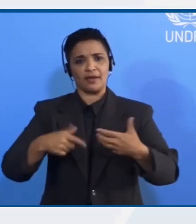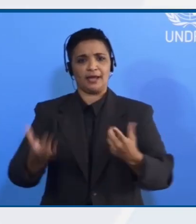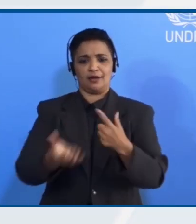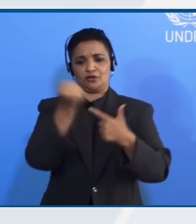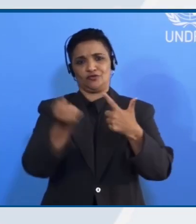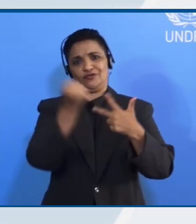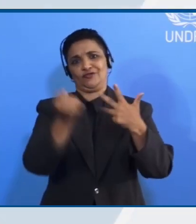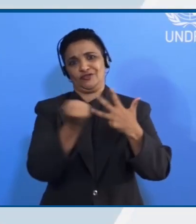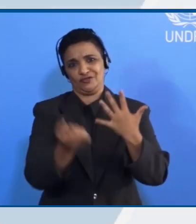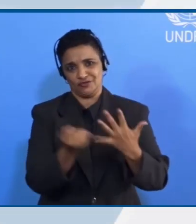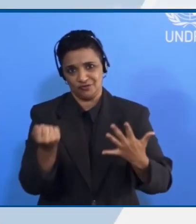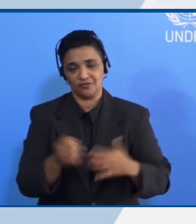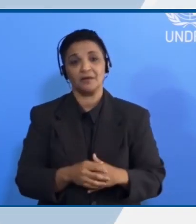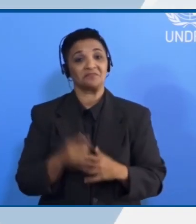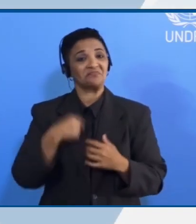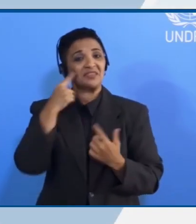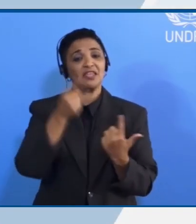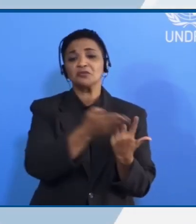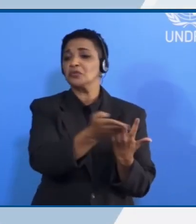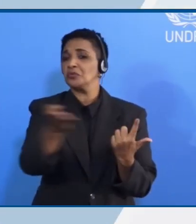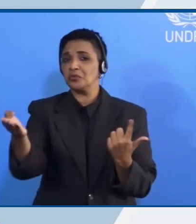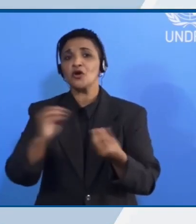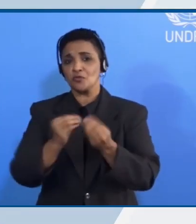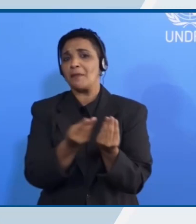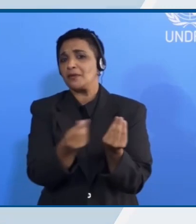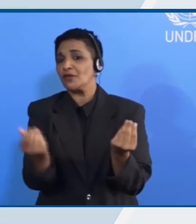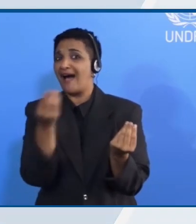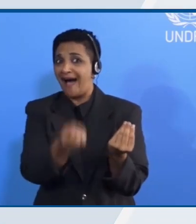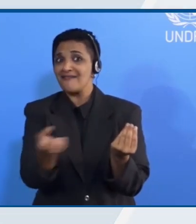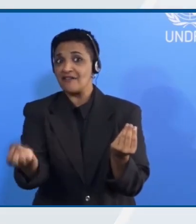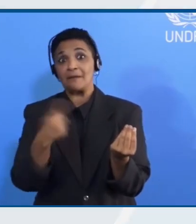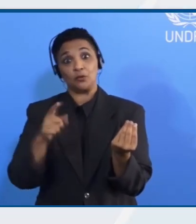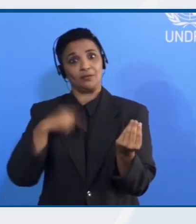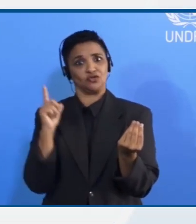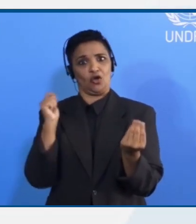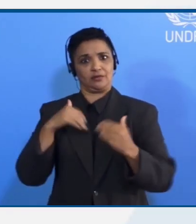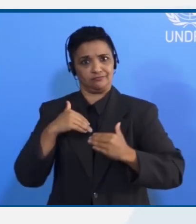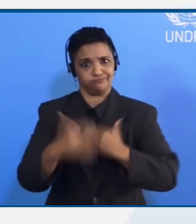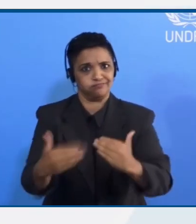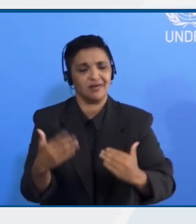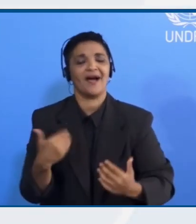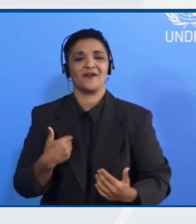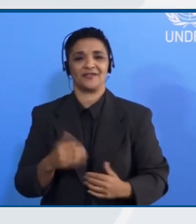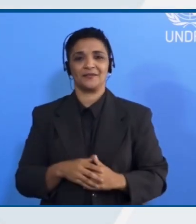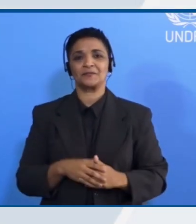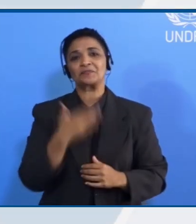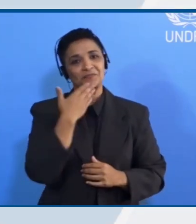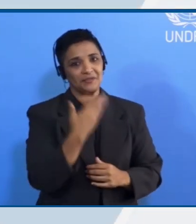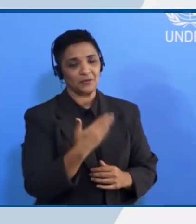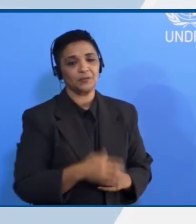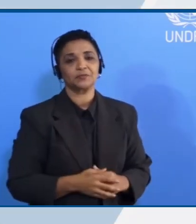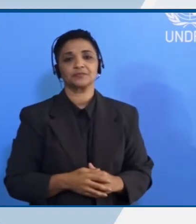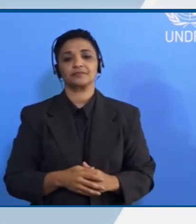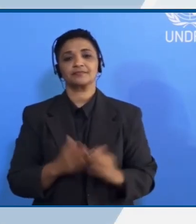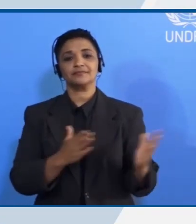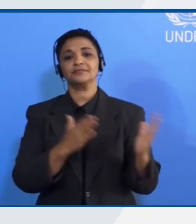achieved. I think the ingredients are all out there, but we all need to start rowing together in that same direction. Thank you so very much, Sami. So